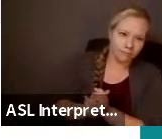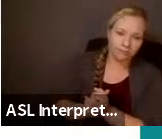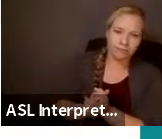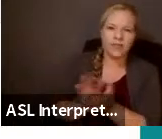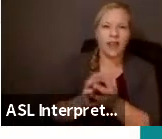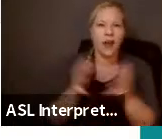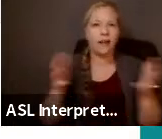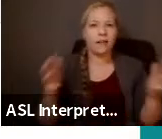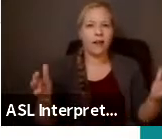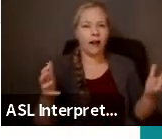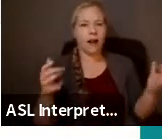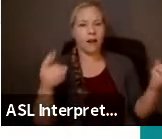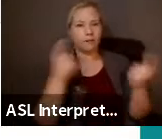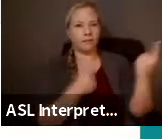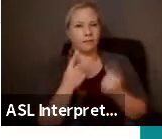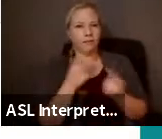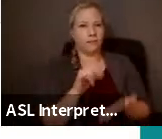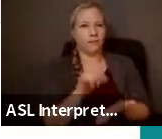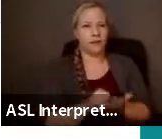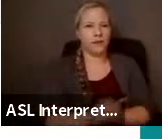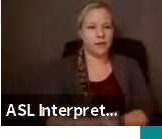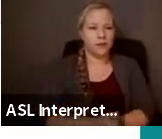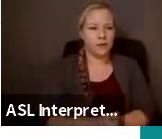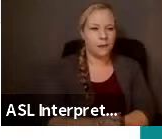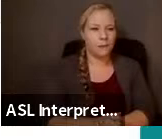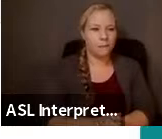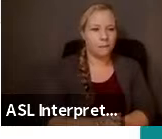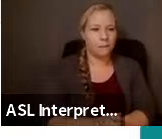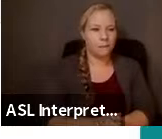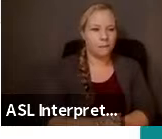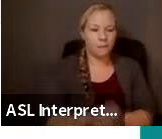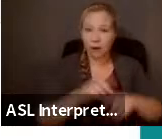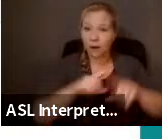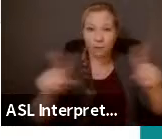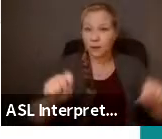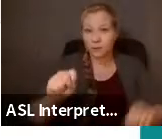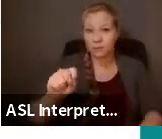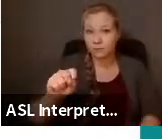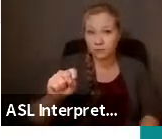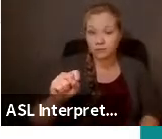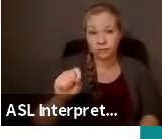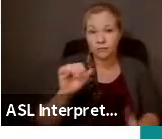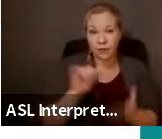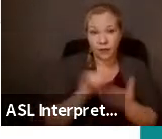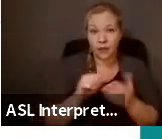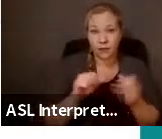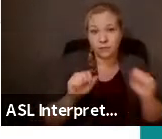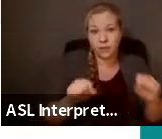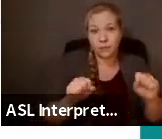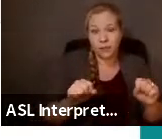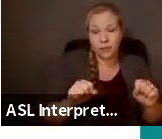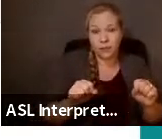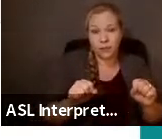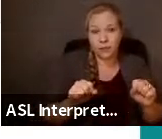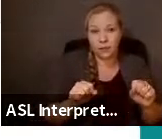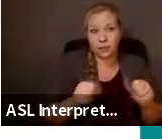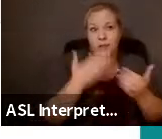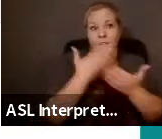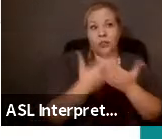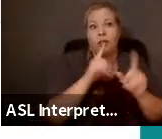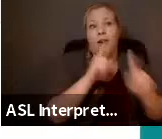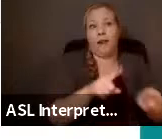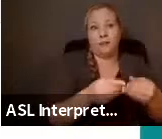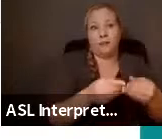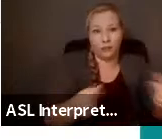that is totally a feasible solution to a lot of the issues that we're talking about here. Yeah, thanks for bringing that up again,